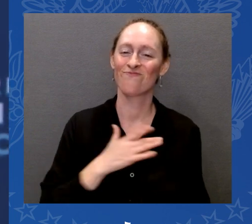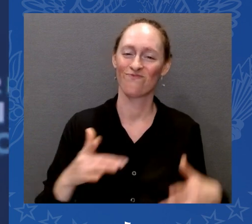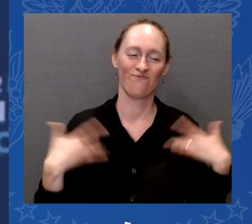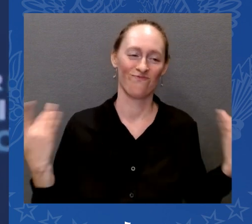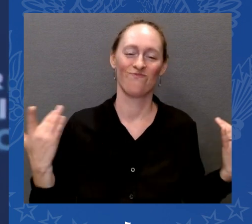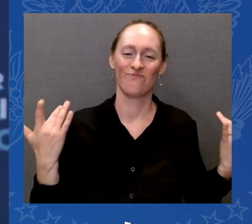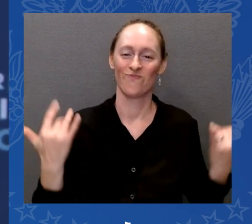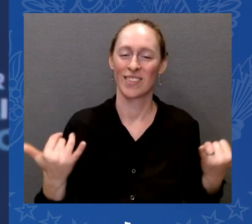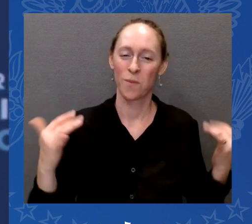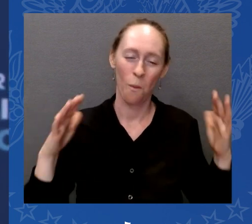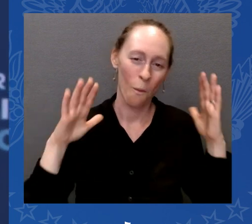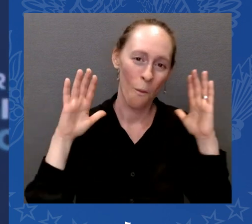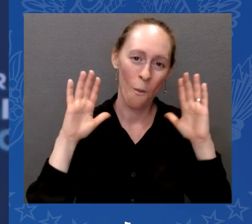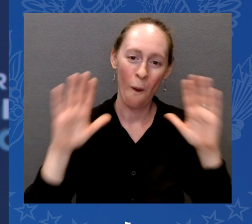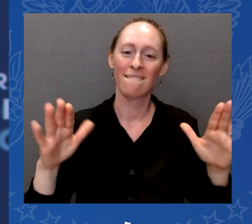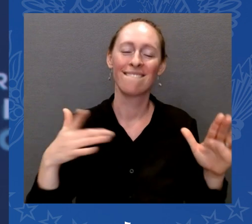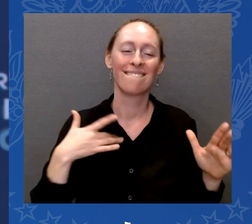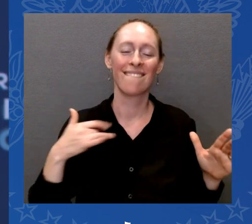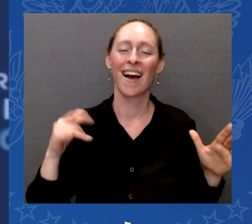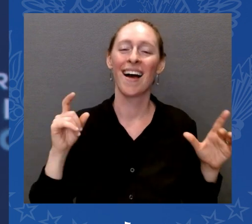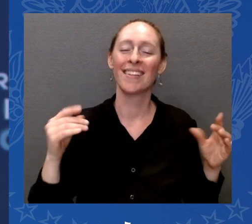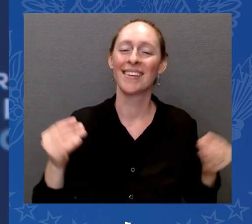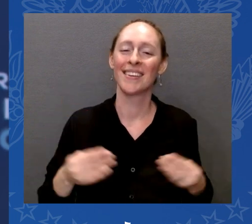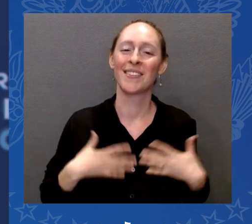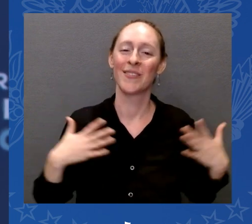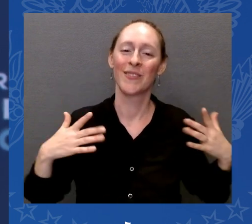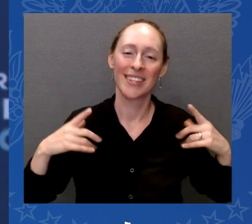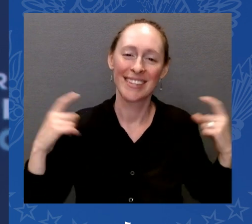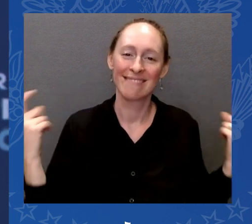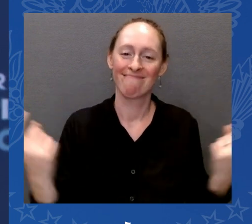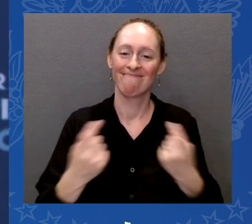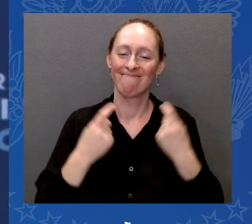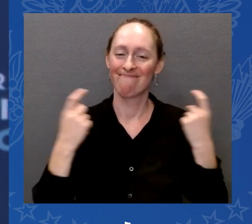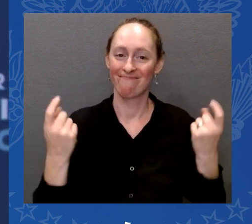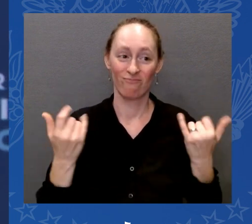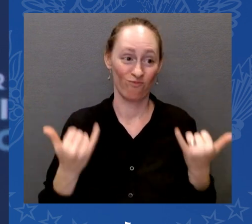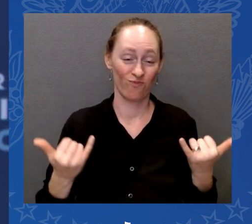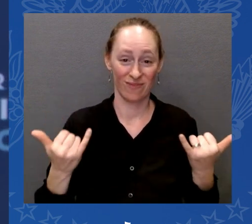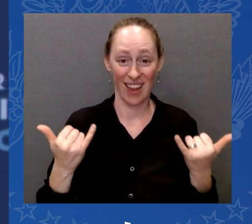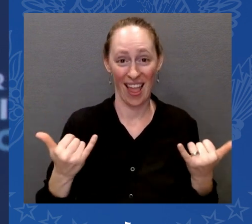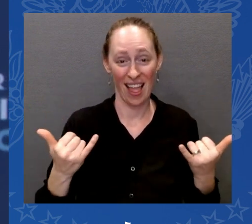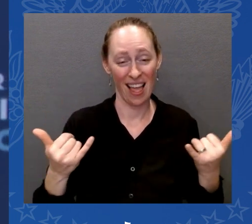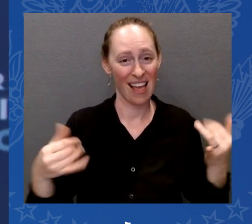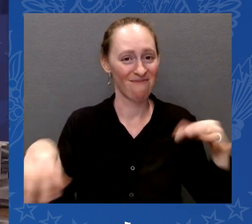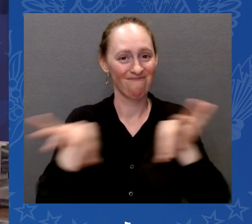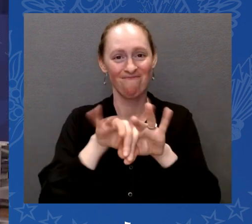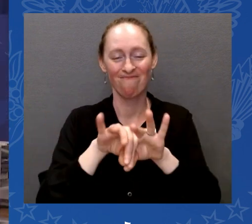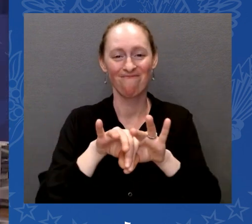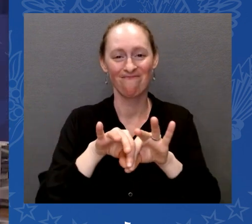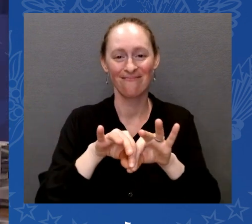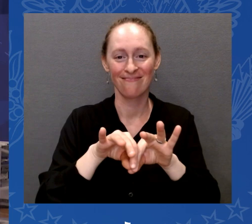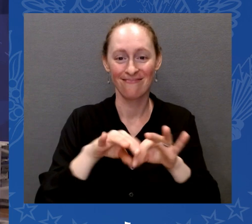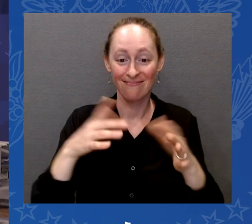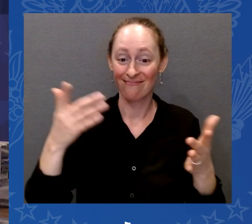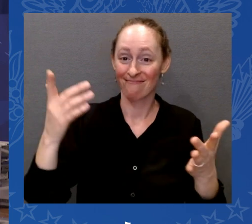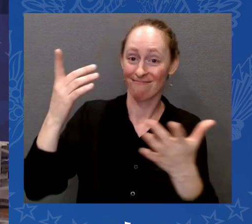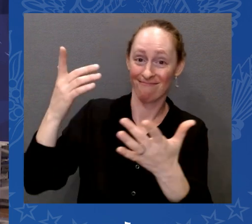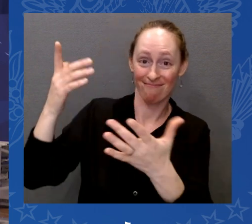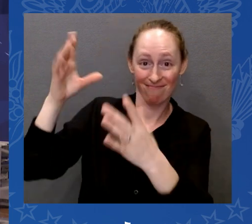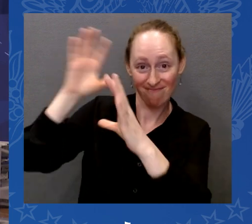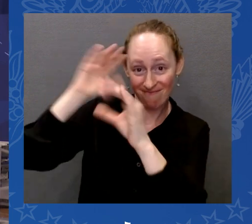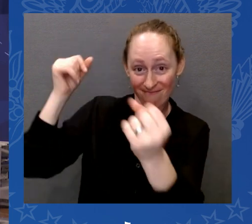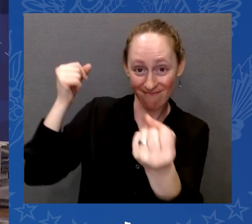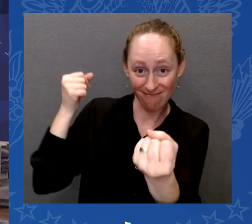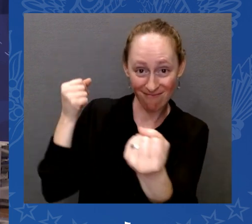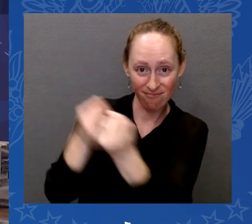country. And it starts with a president who believes in the American worker, who believes in the American union movement, and who believes